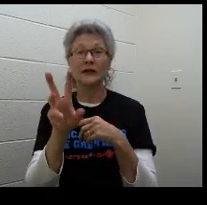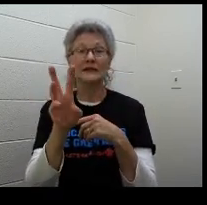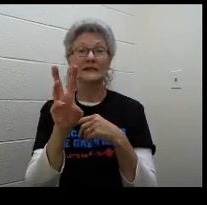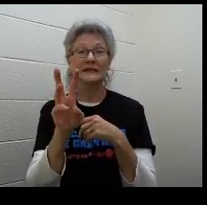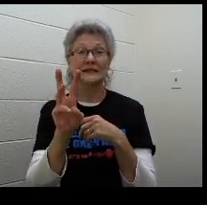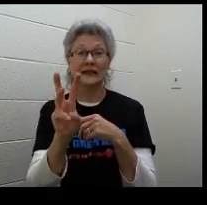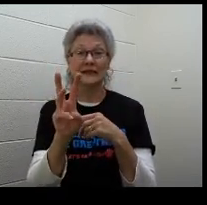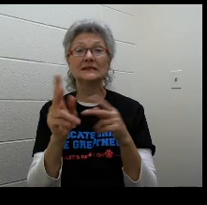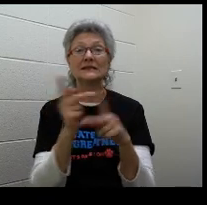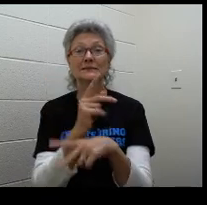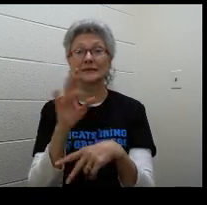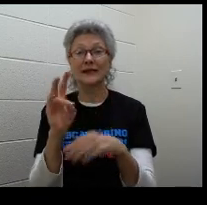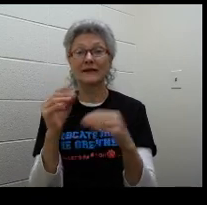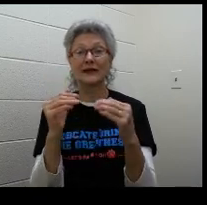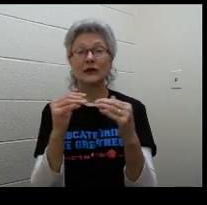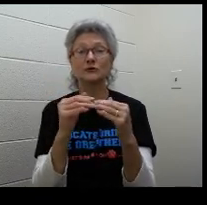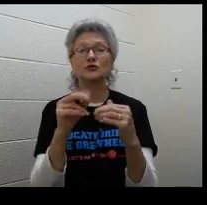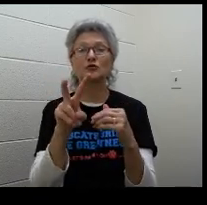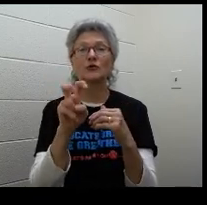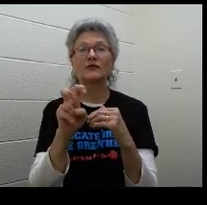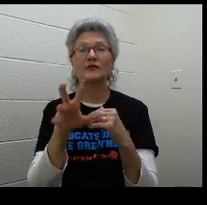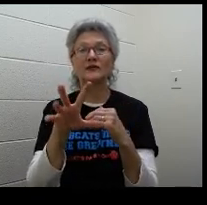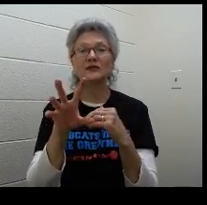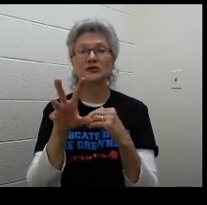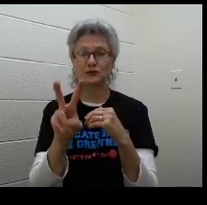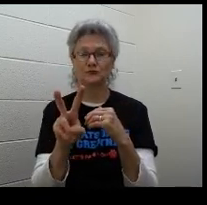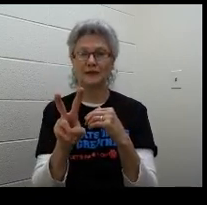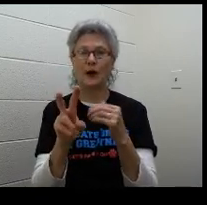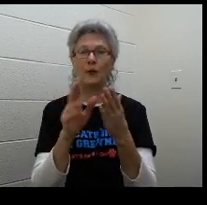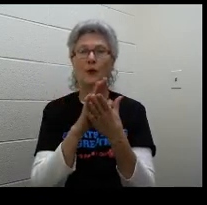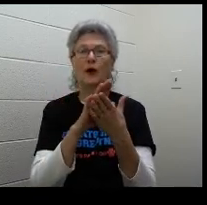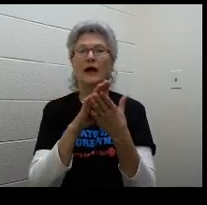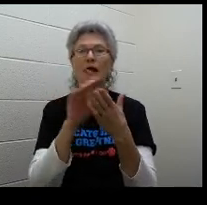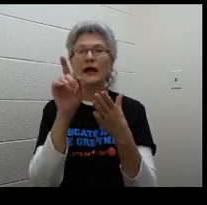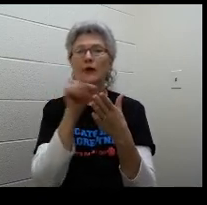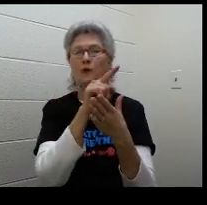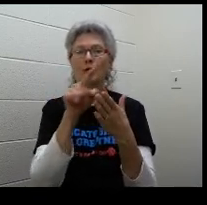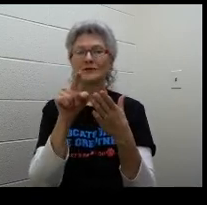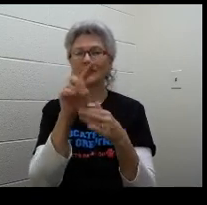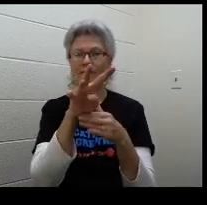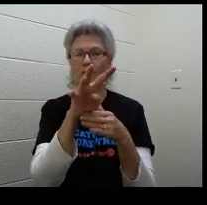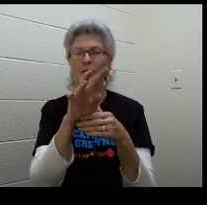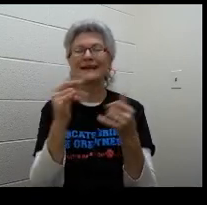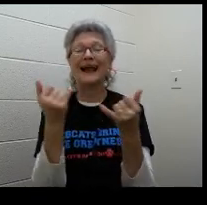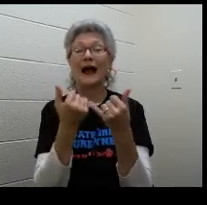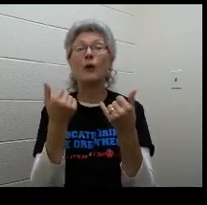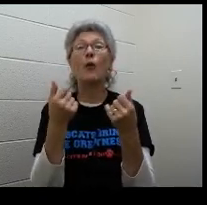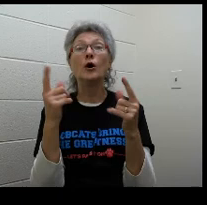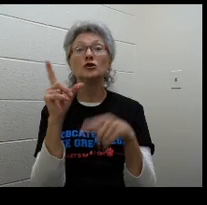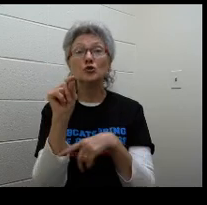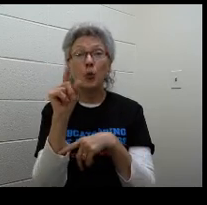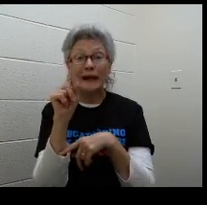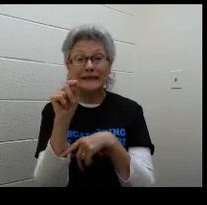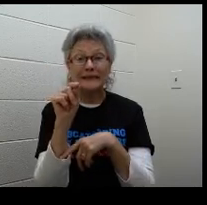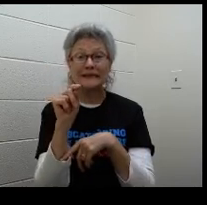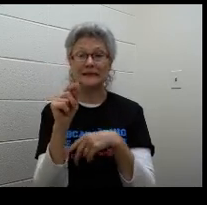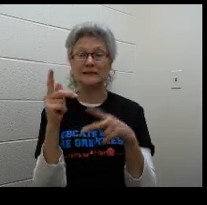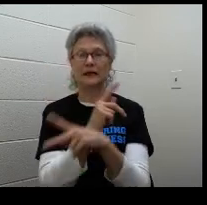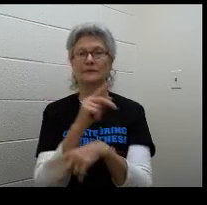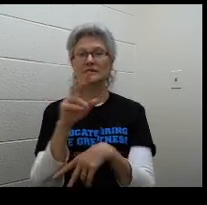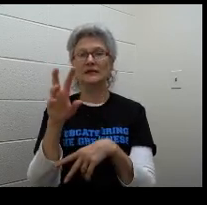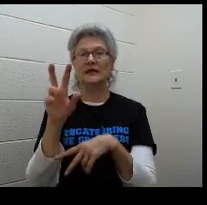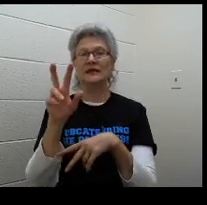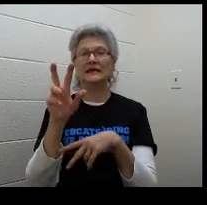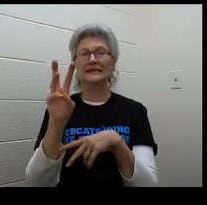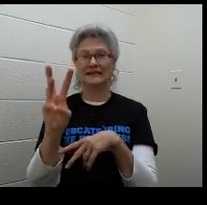is 252. Now let's clean this up. Now let's multiply 20. 20